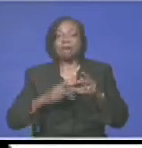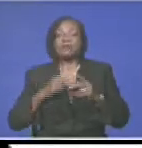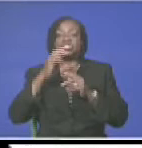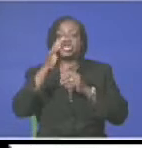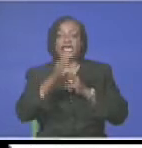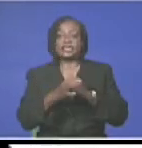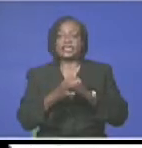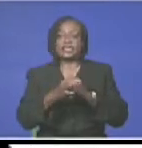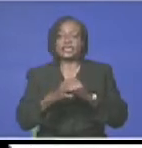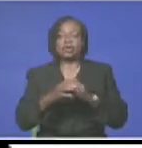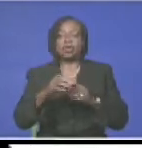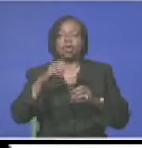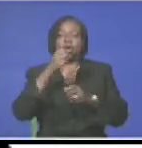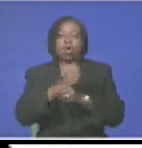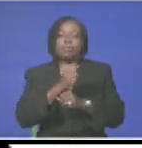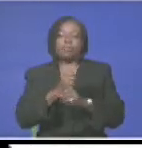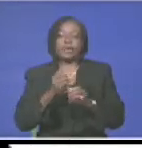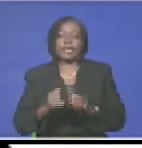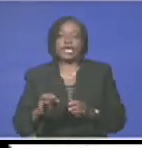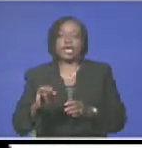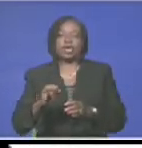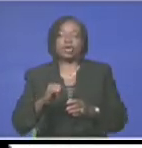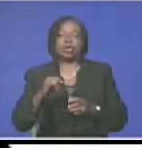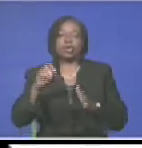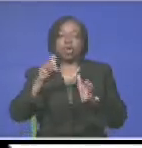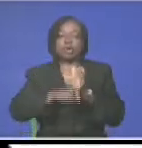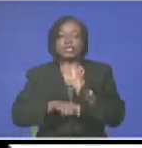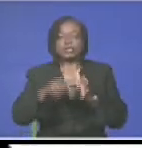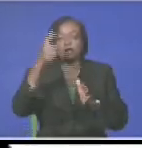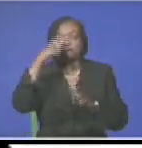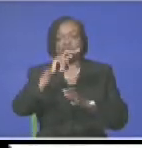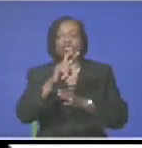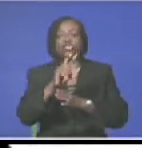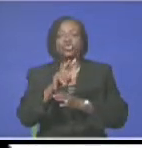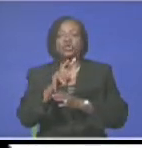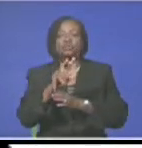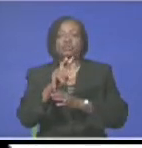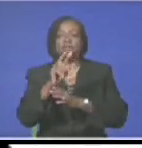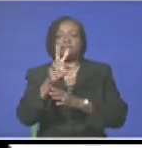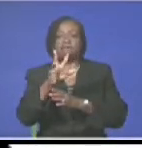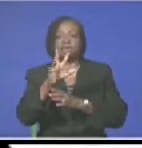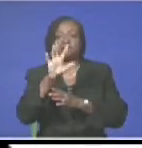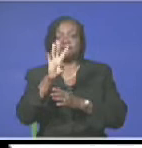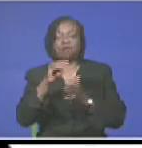operating costs for the current fiscal year of $254